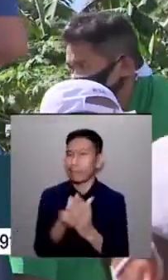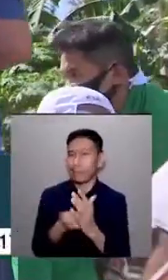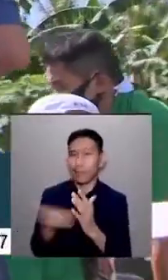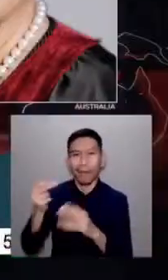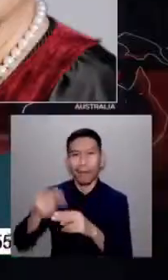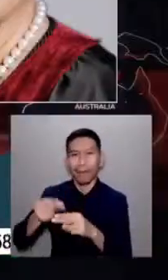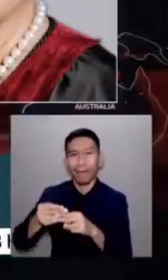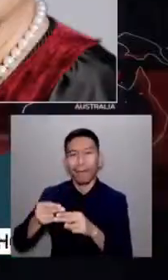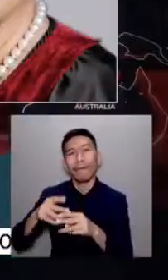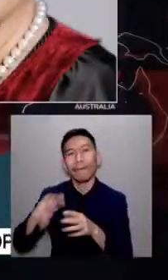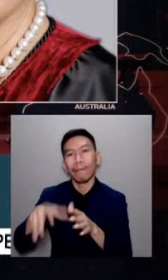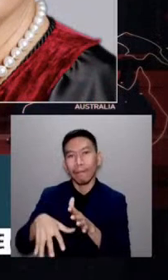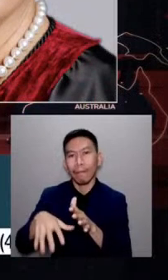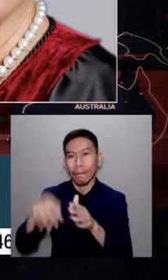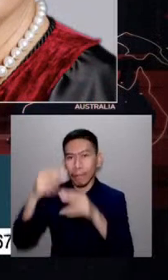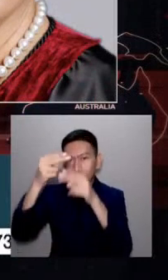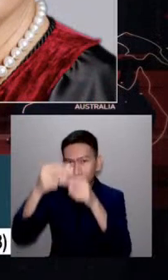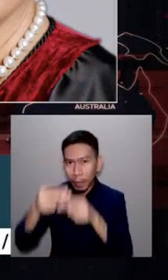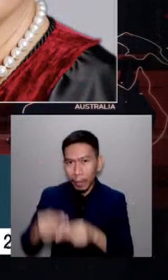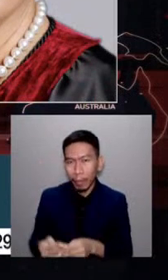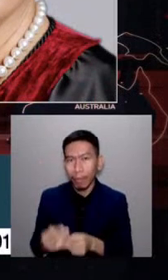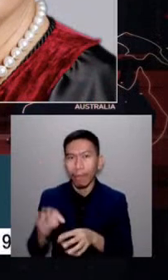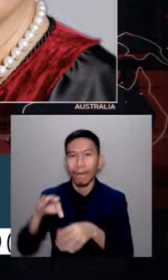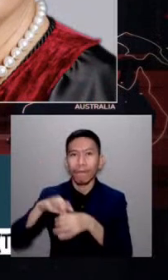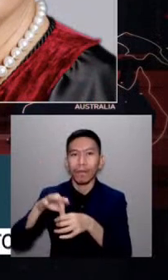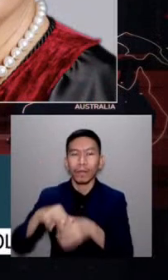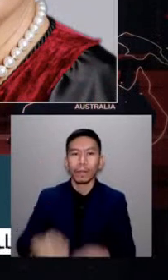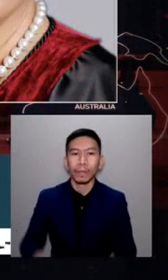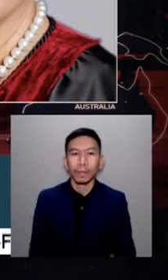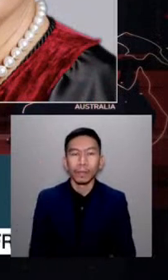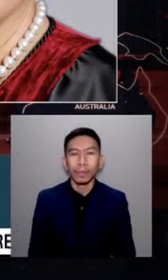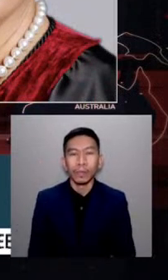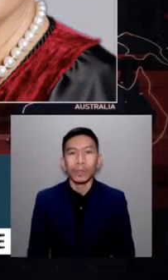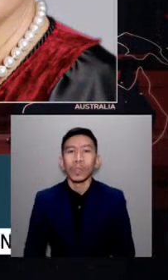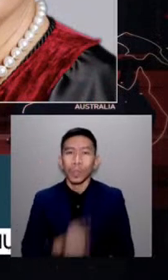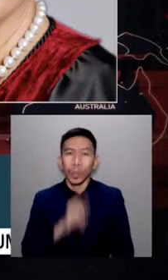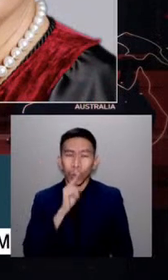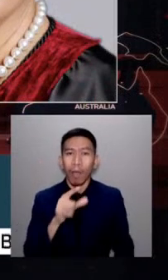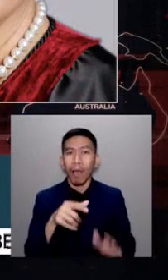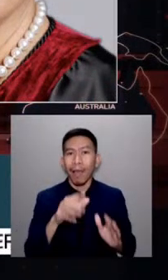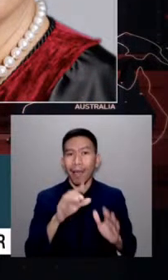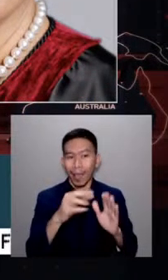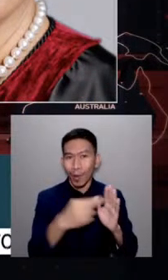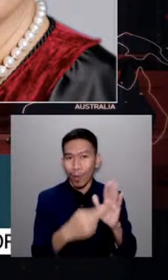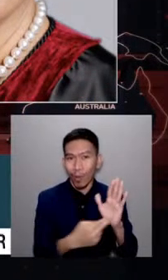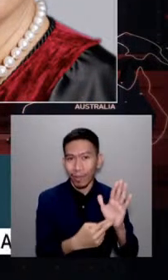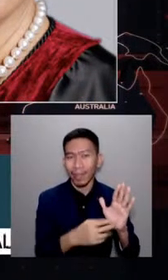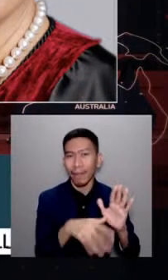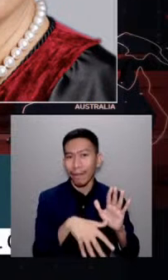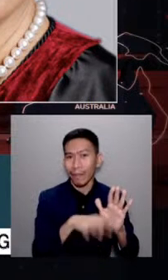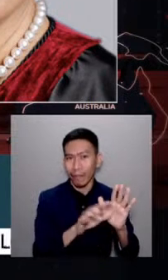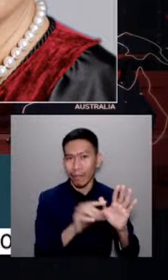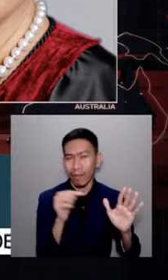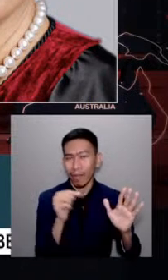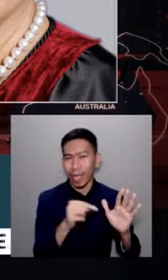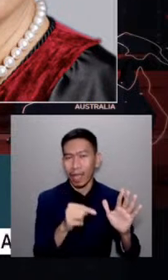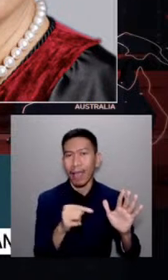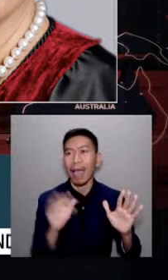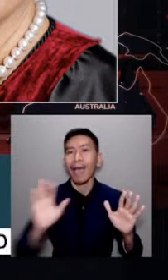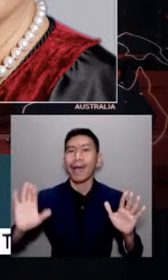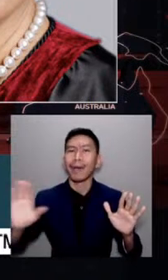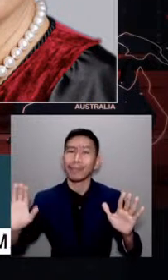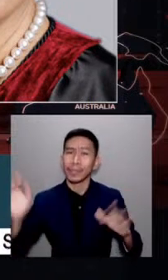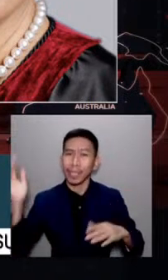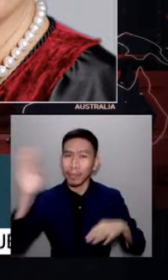Election Code. The issue is Section 12 of the Omnibus Election Code. And the issue is their moral turpitude. When he did not file